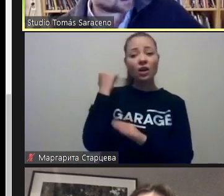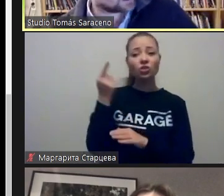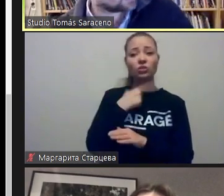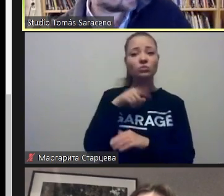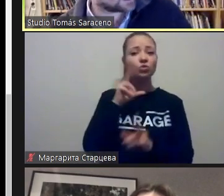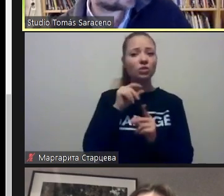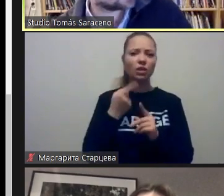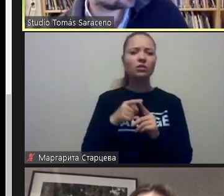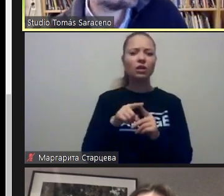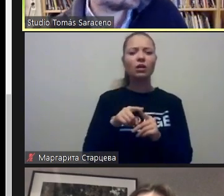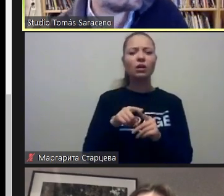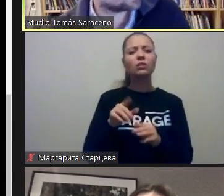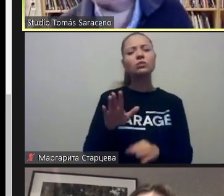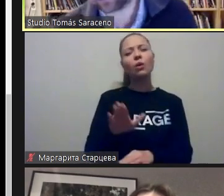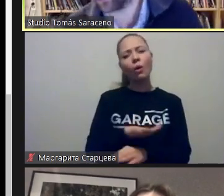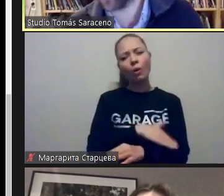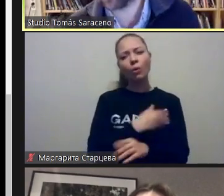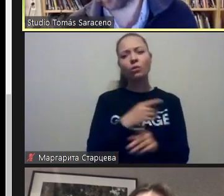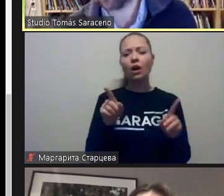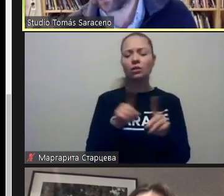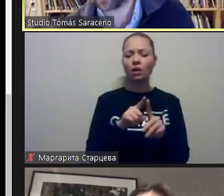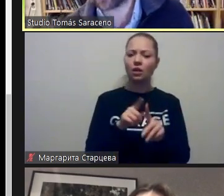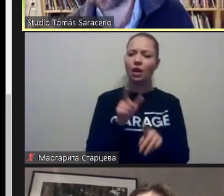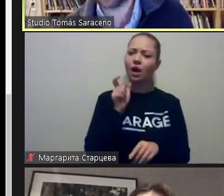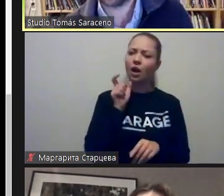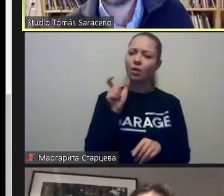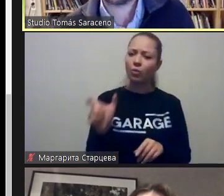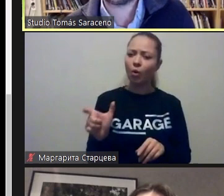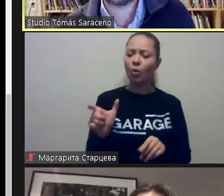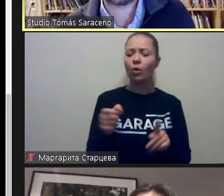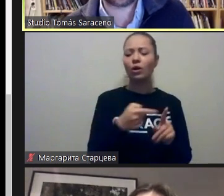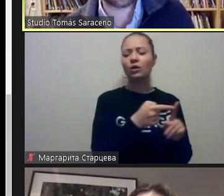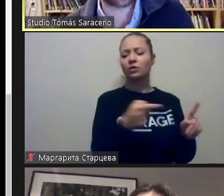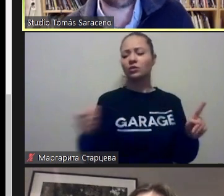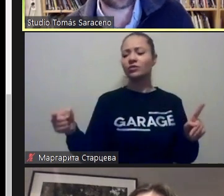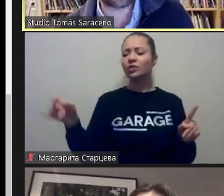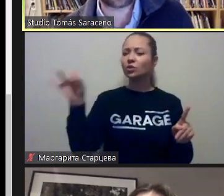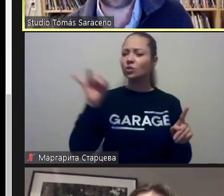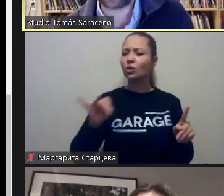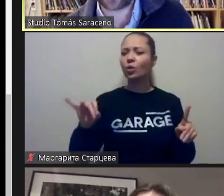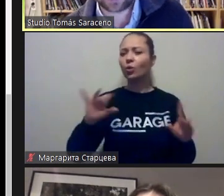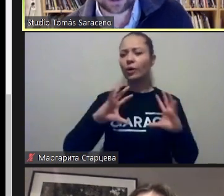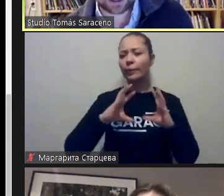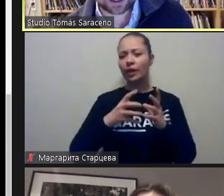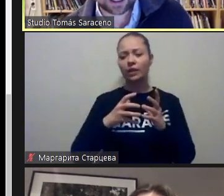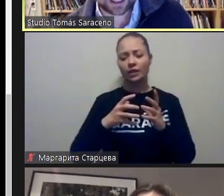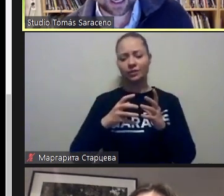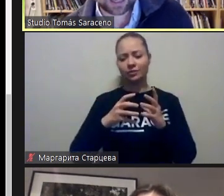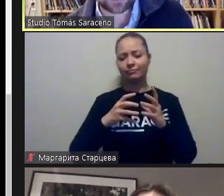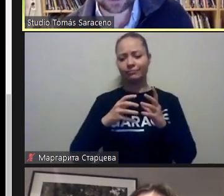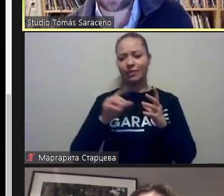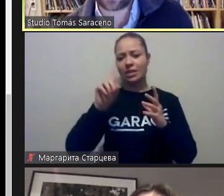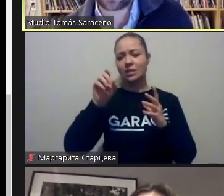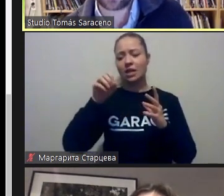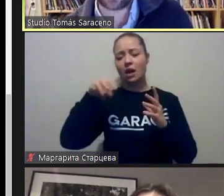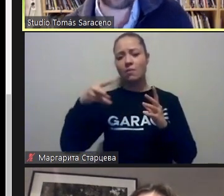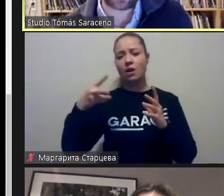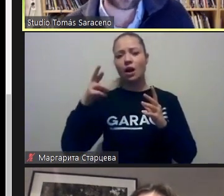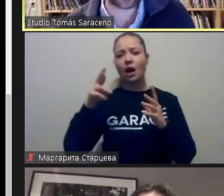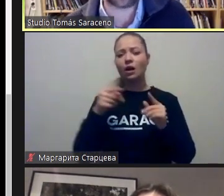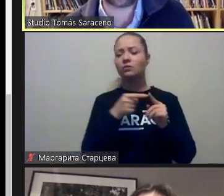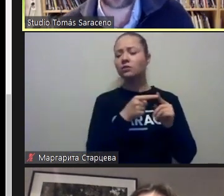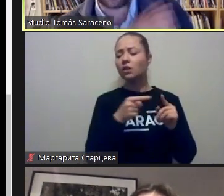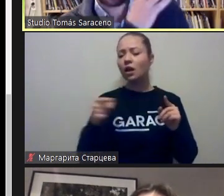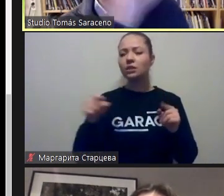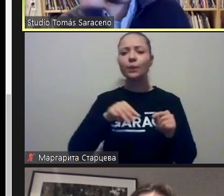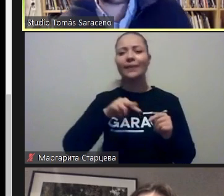lasts hundreds of millions of years. And somehow the Anthropocene have started, depend where